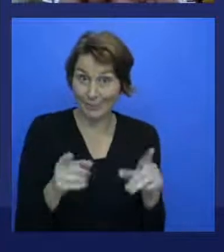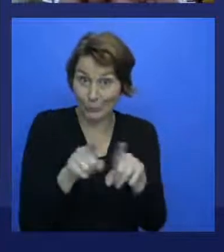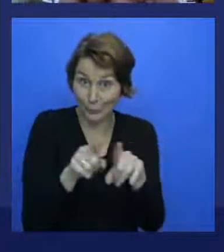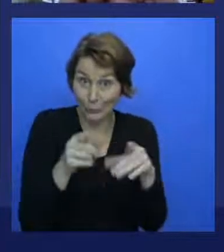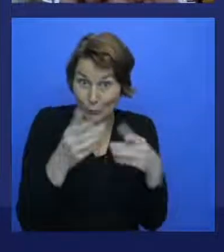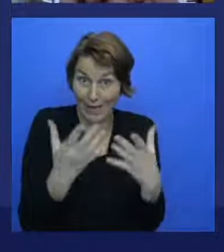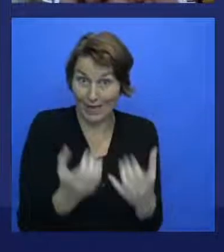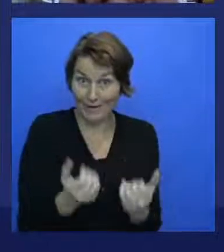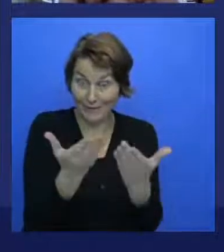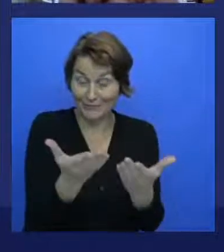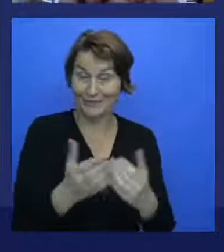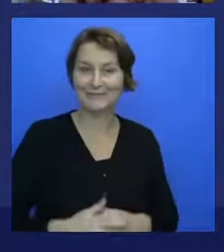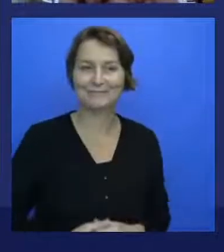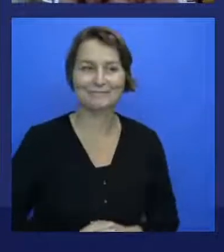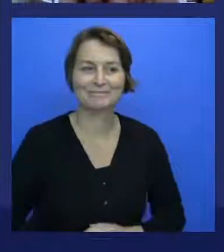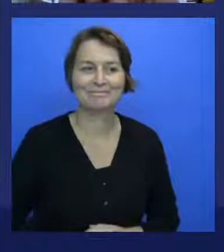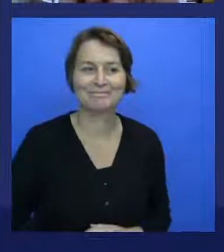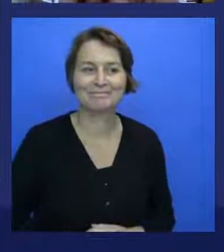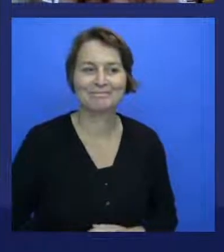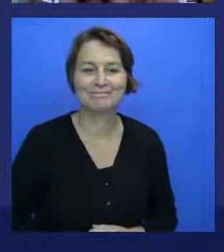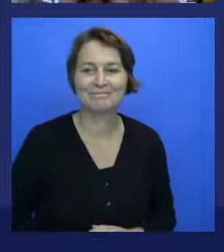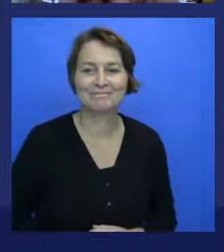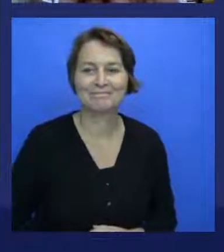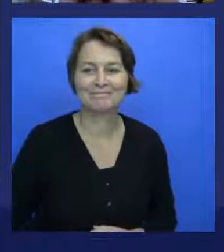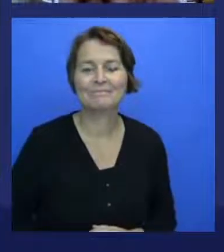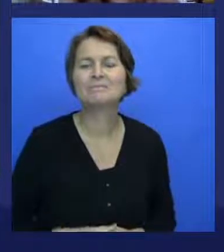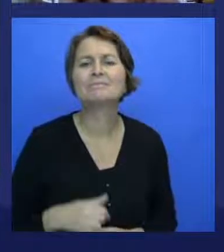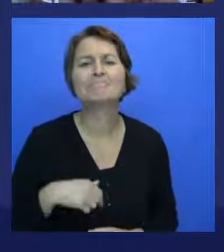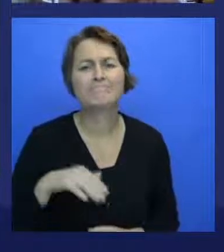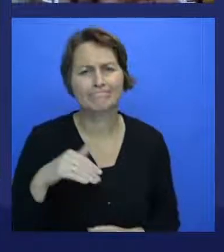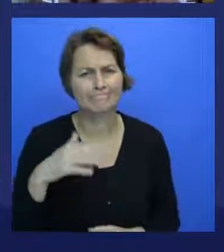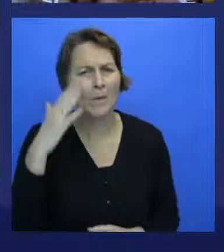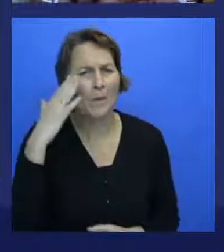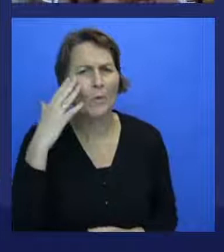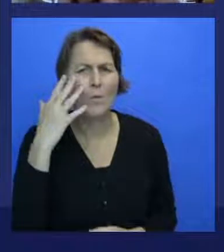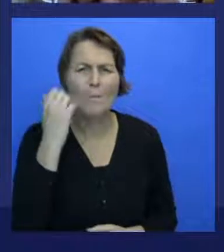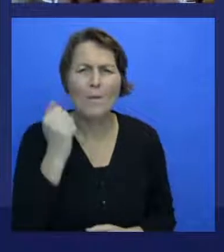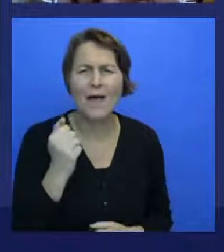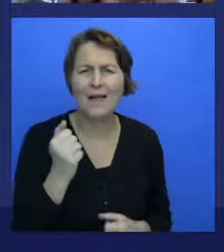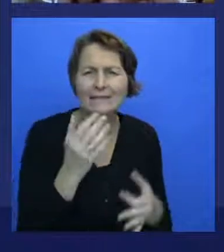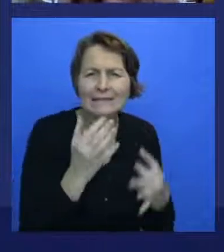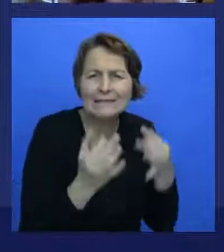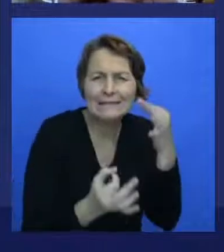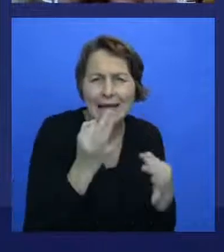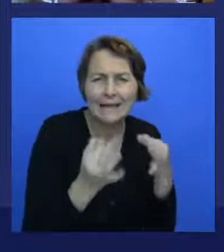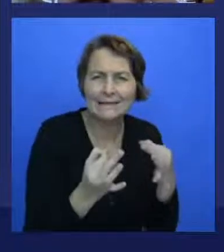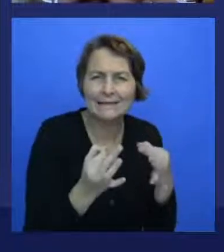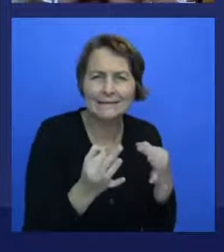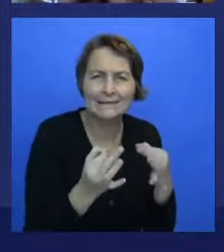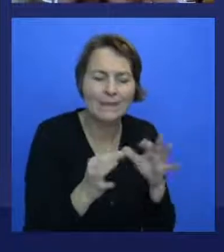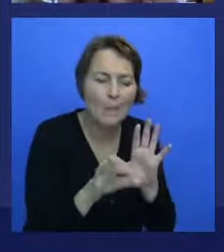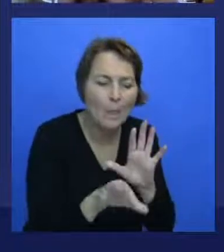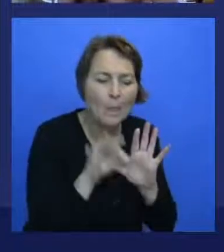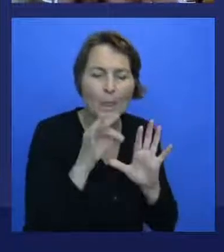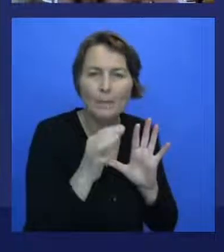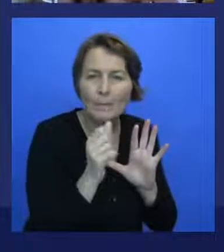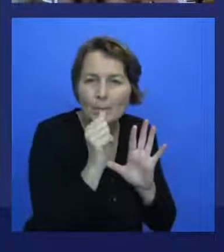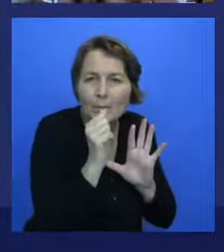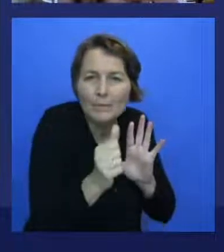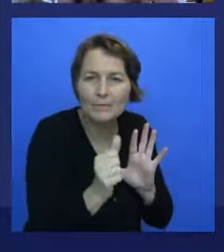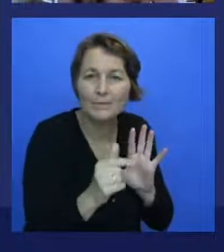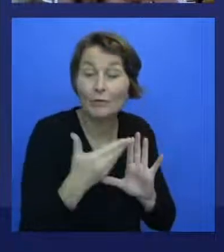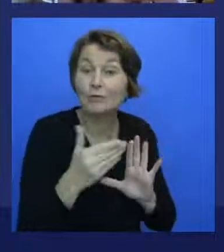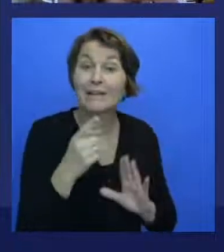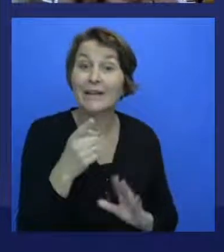I know they have the trial version, so even if you don't have Azure subscription, you